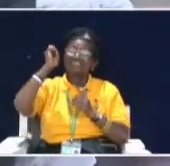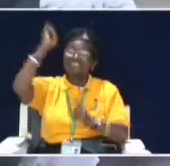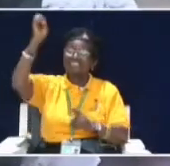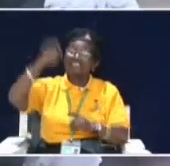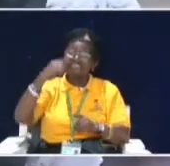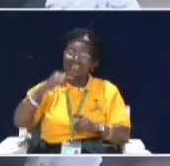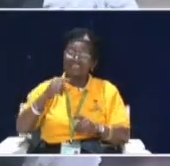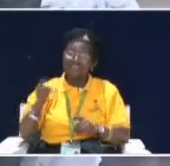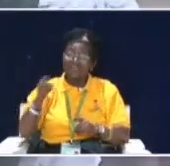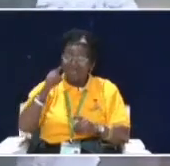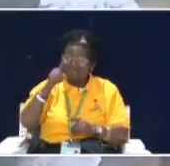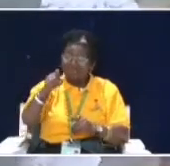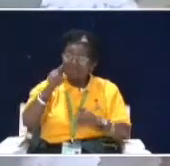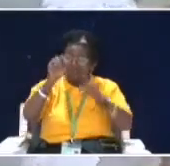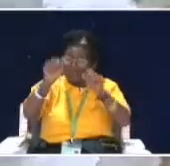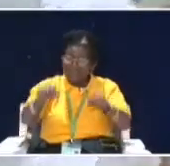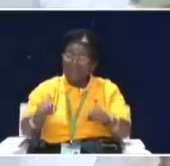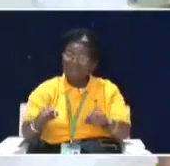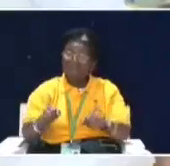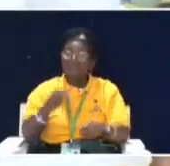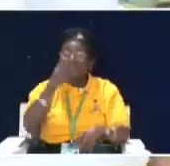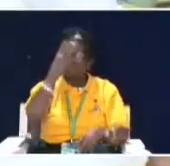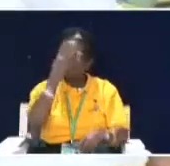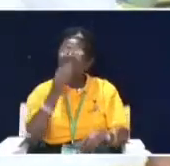le sun nisisiyi.